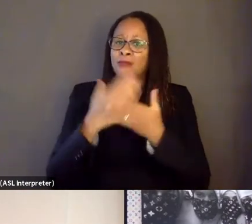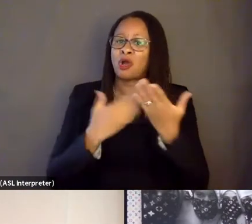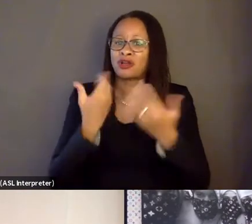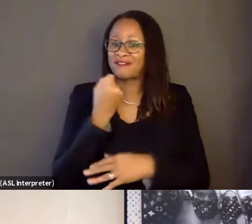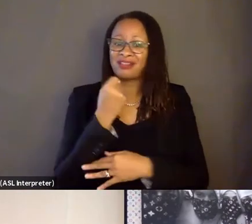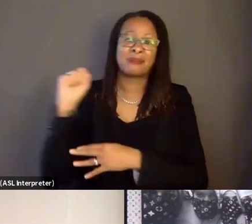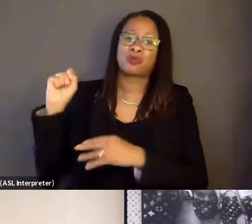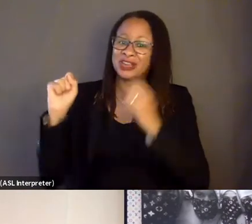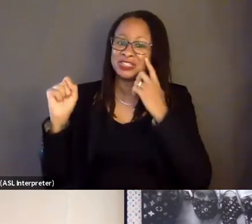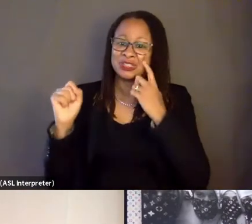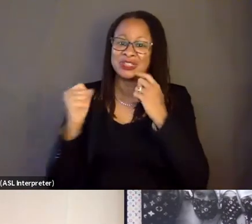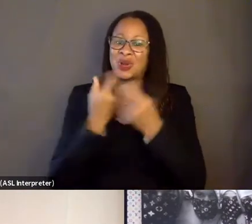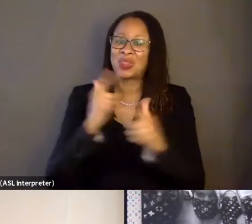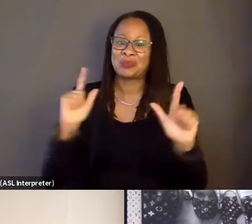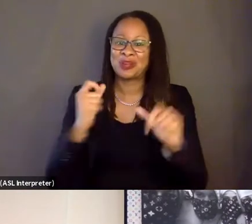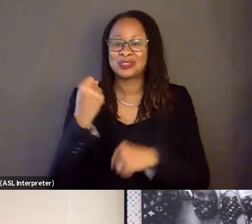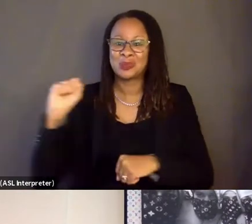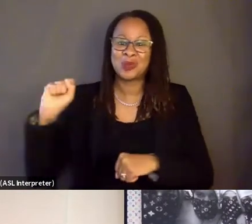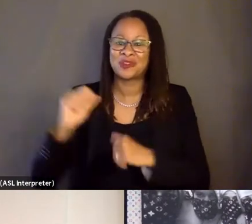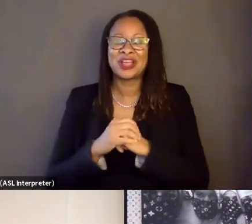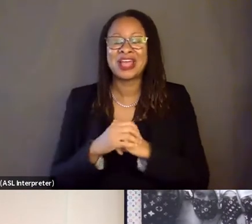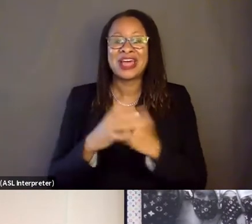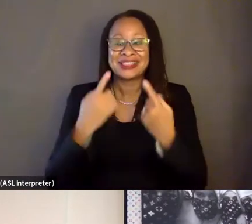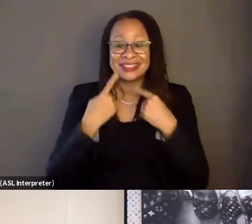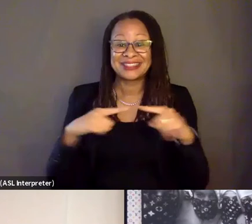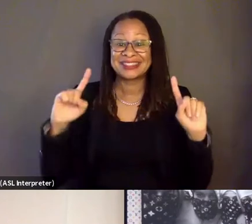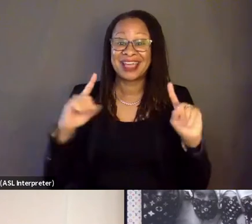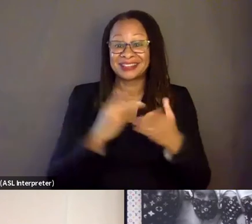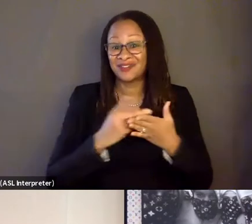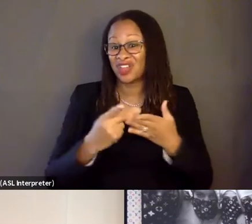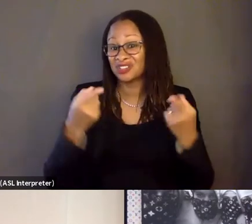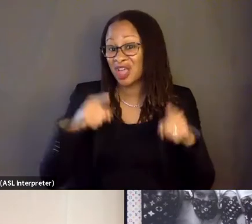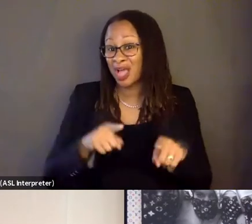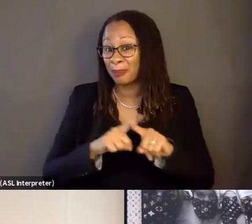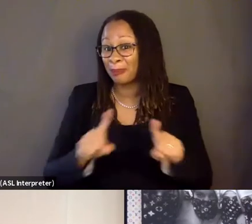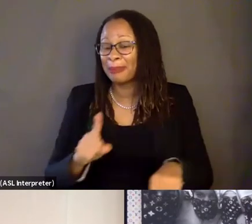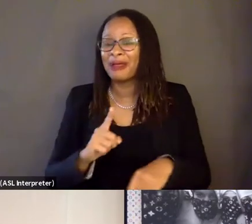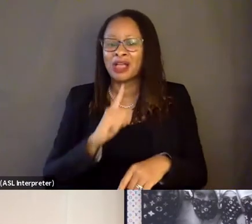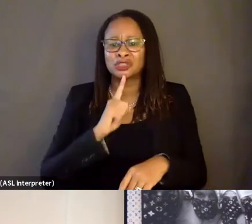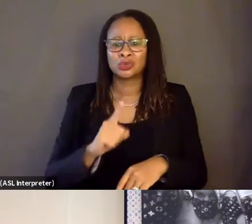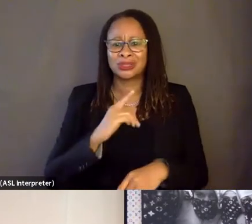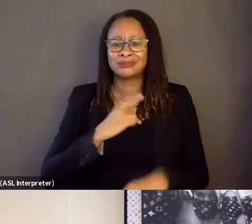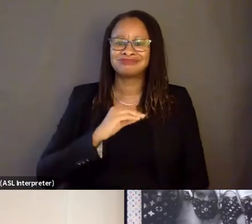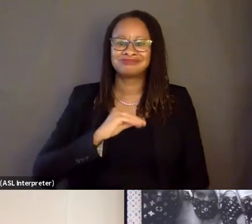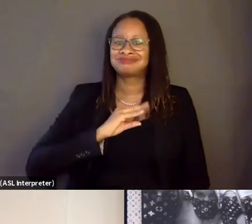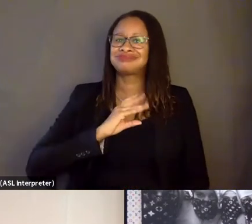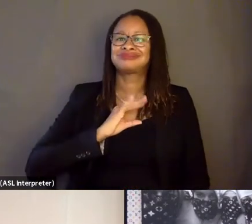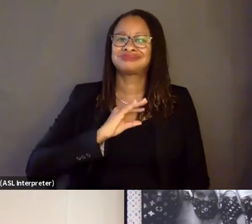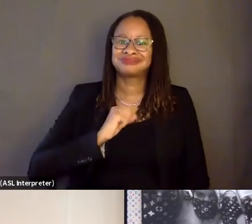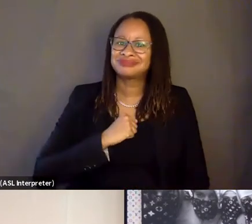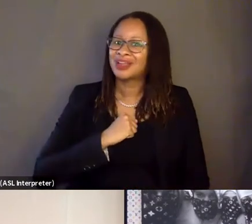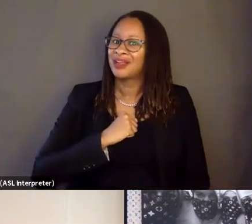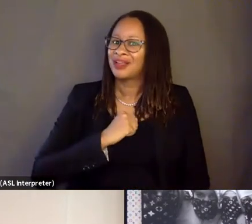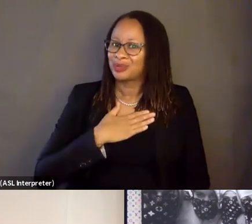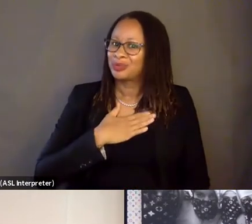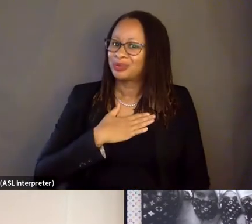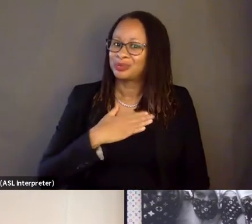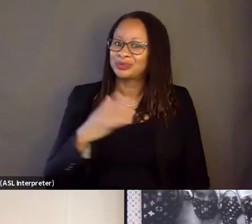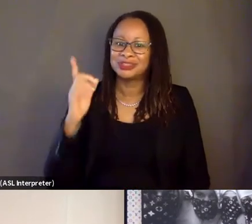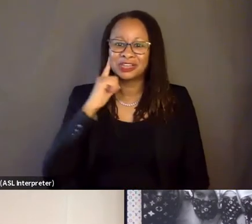movement. Of course, it has its successes and its failures, right? But it was really heartening for us to kind of hear this young woman respond that